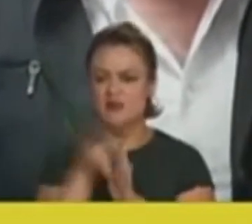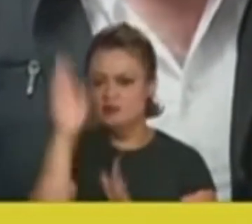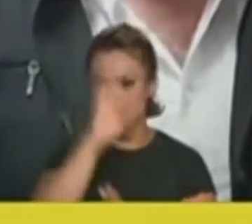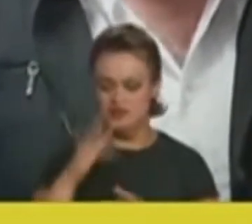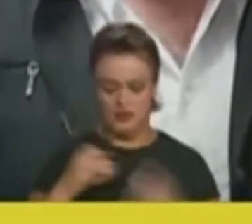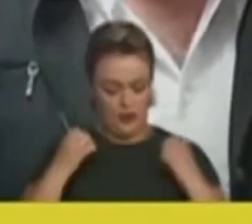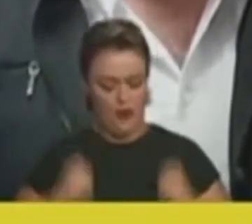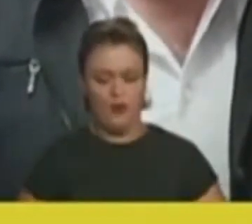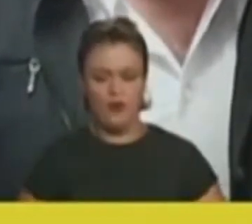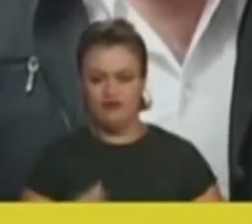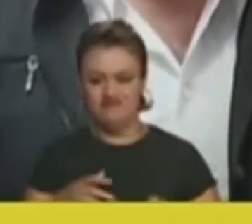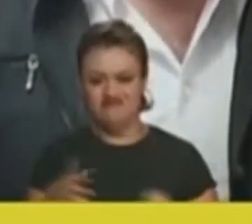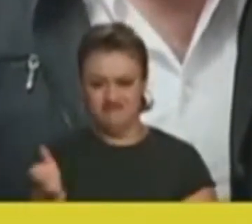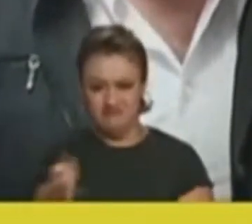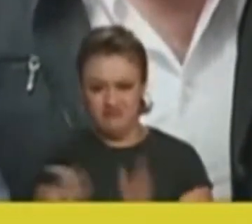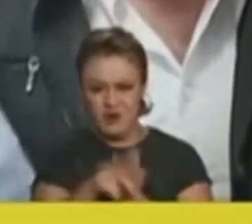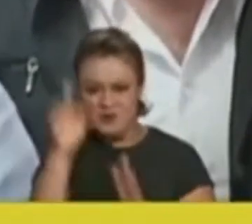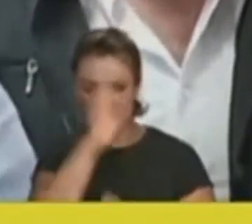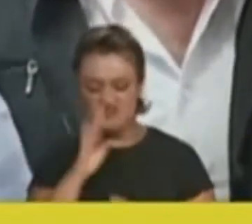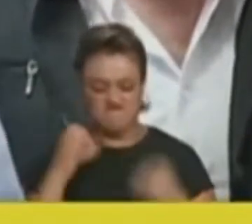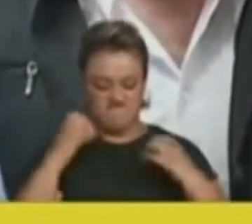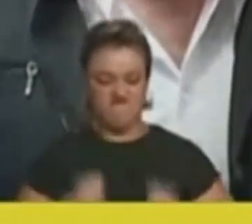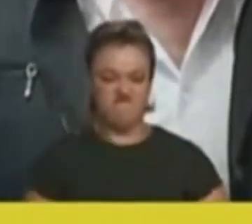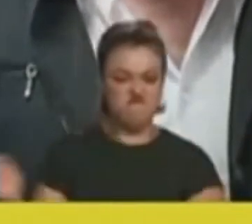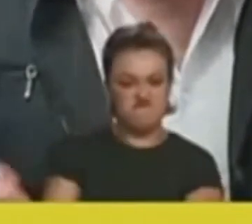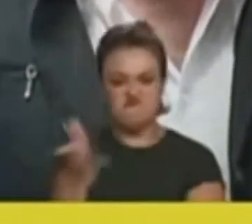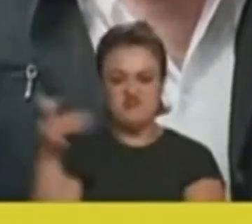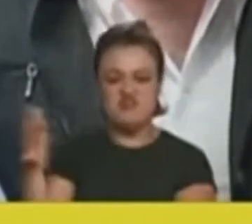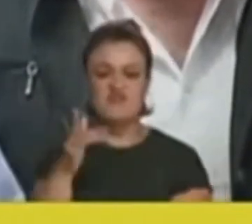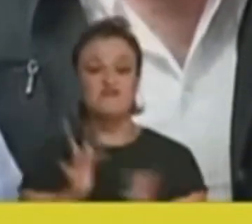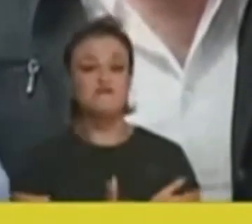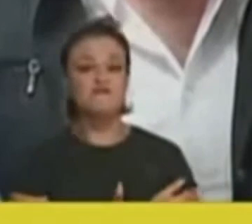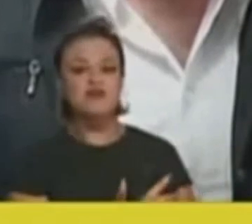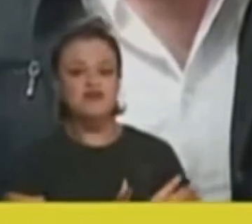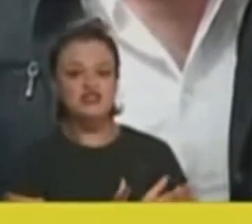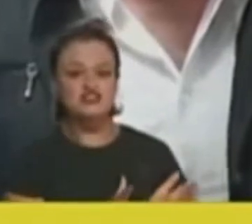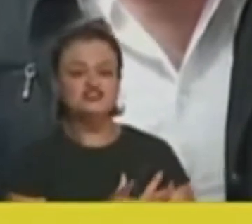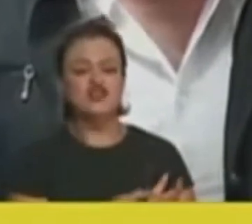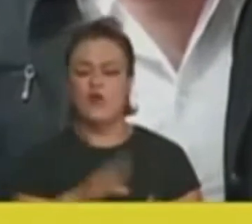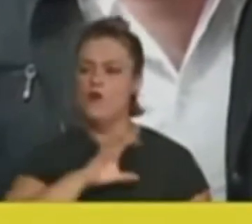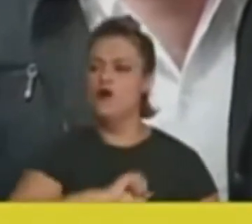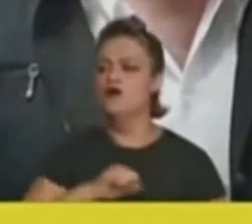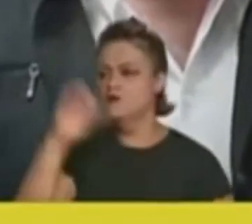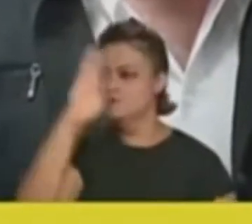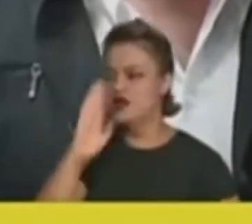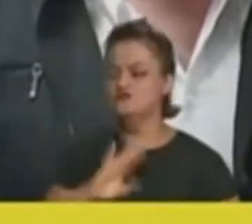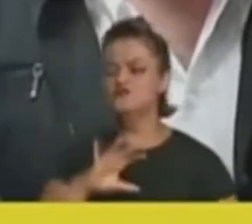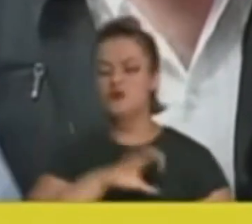Brazilian institutions to say that they are Bolsonaro sympathizers.